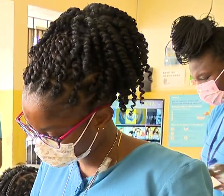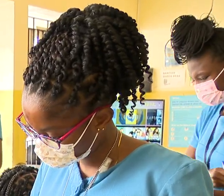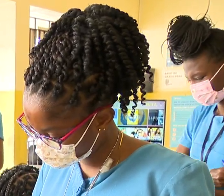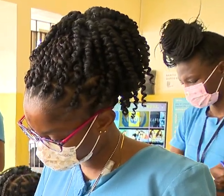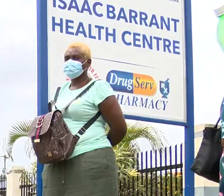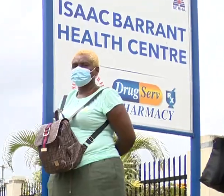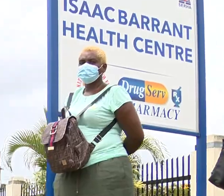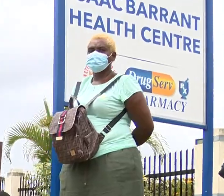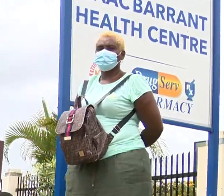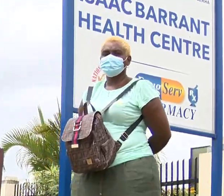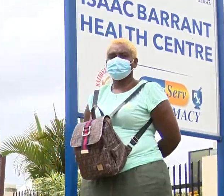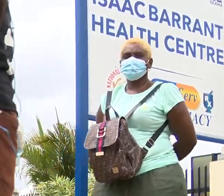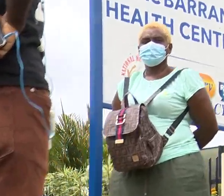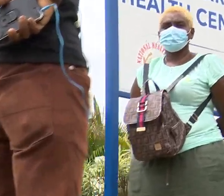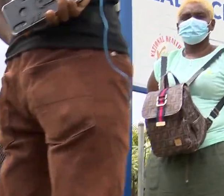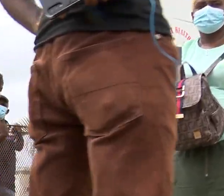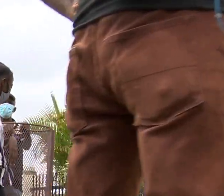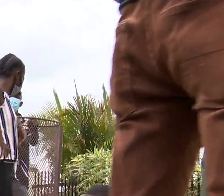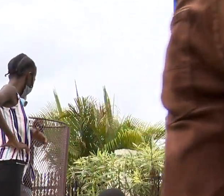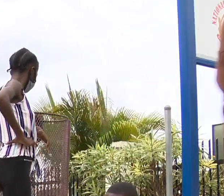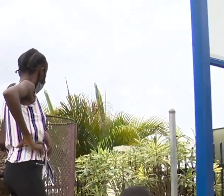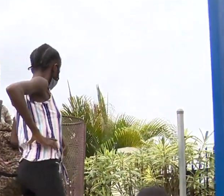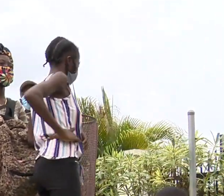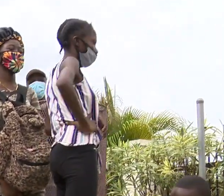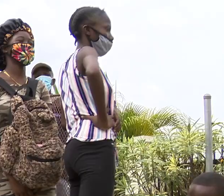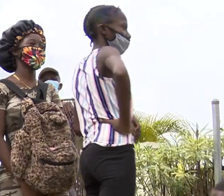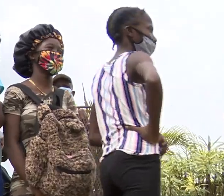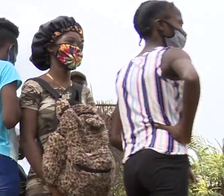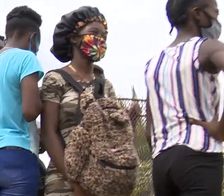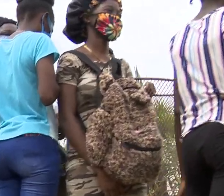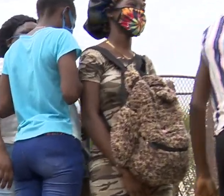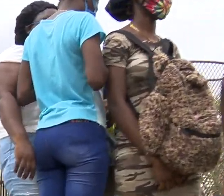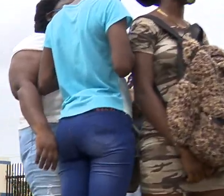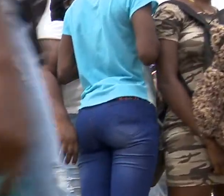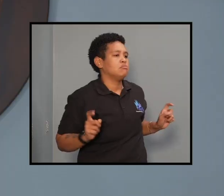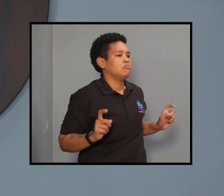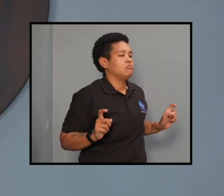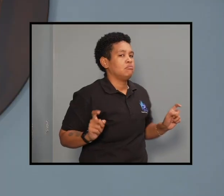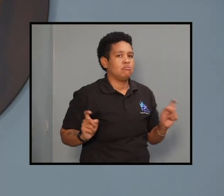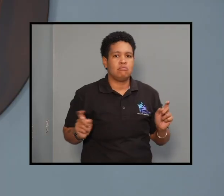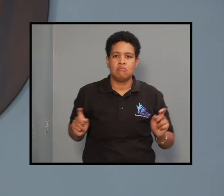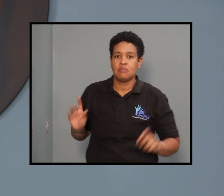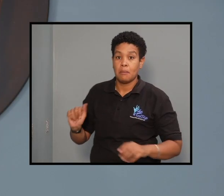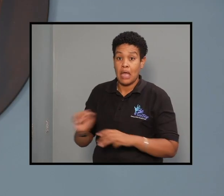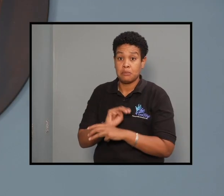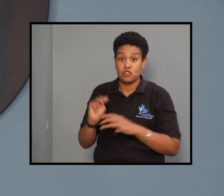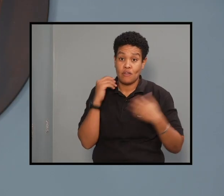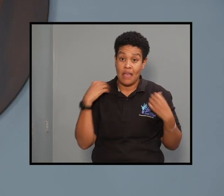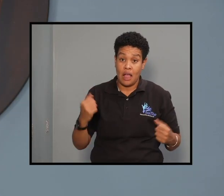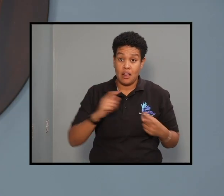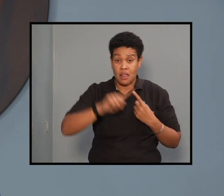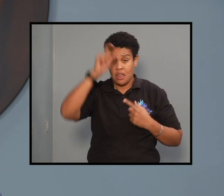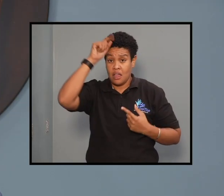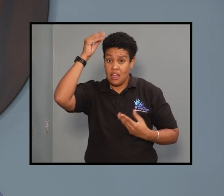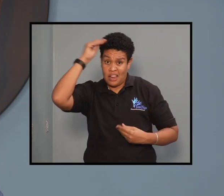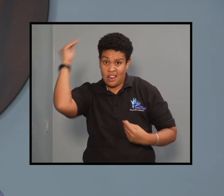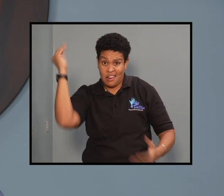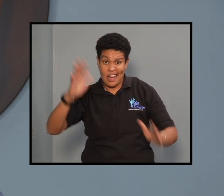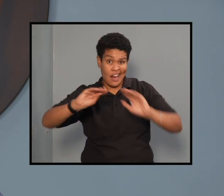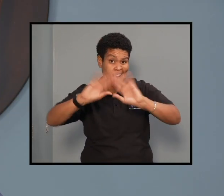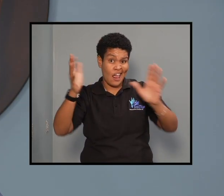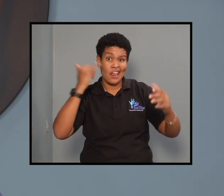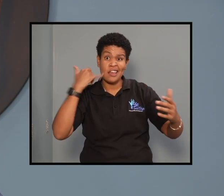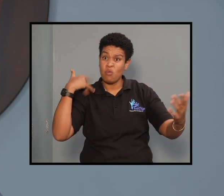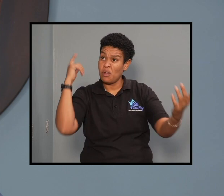workers, stakeholders have been contacted to expand the vaccination program. It is clear that if we're going to meet